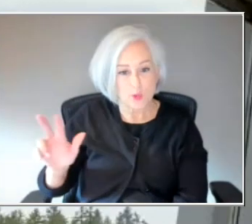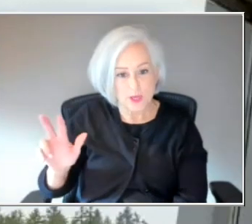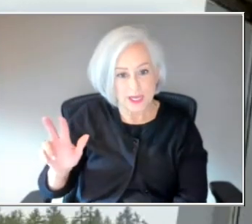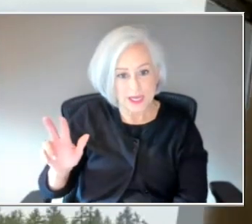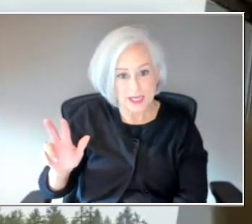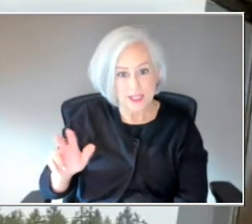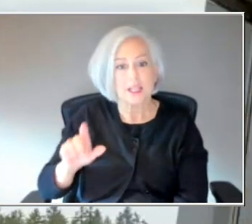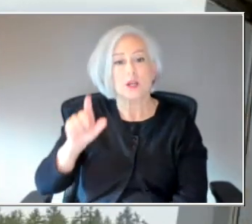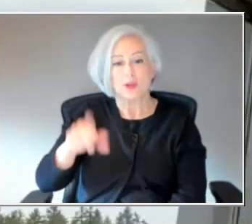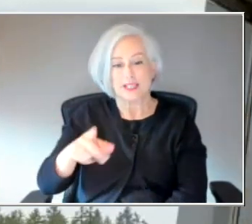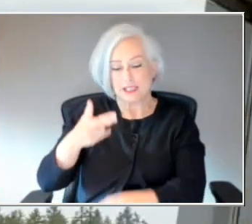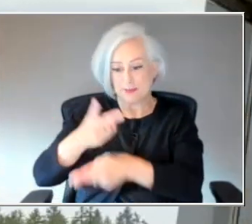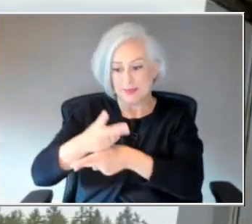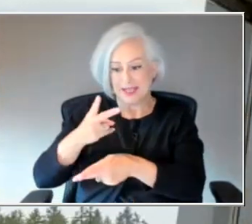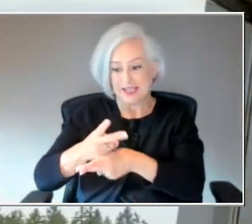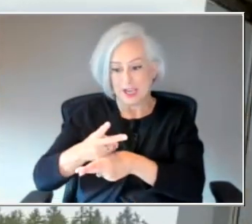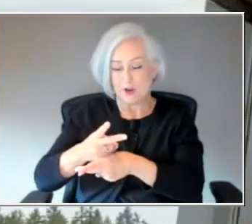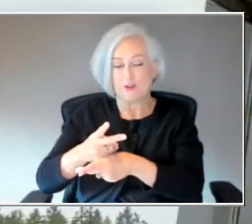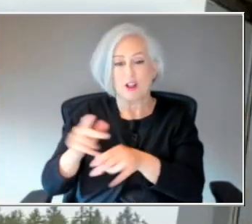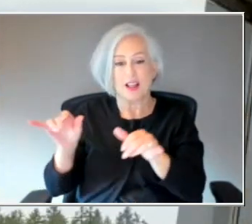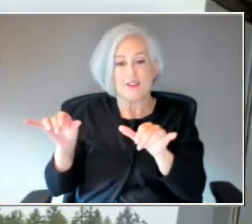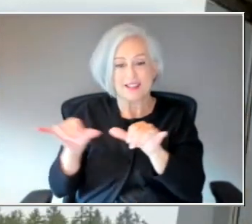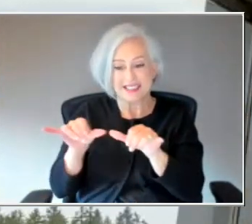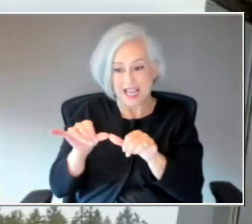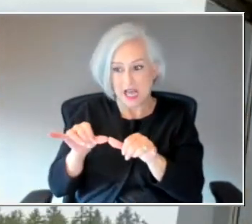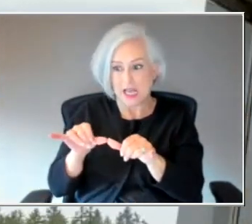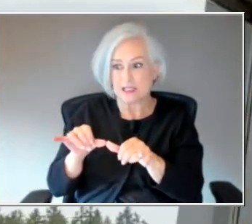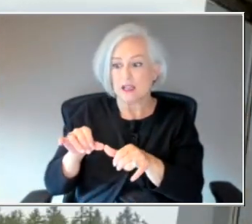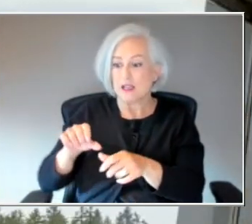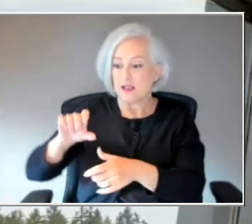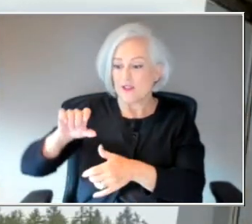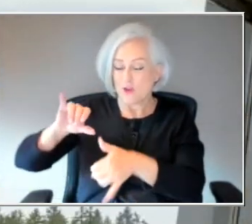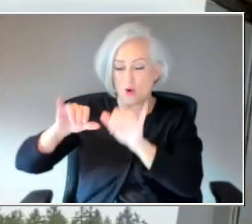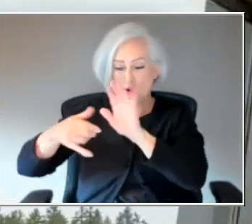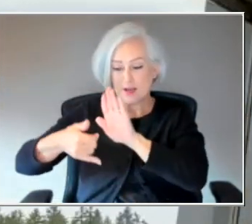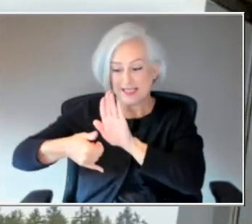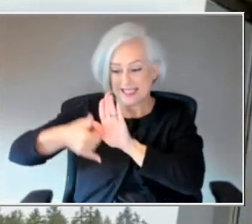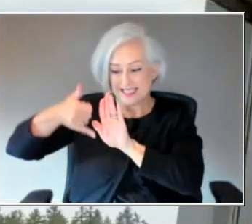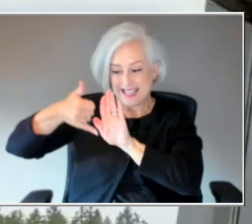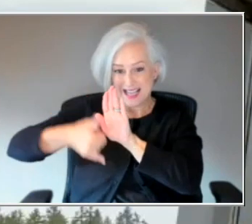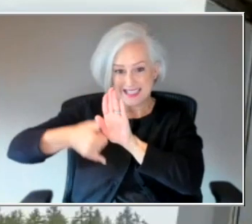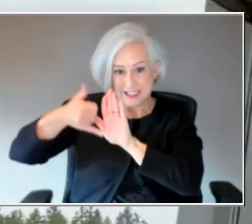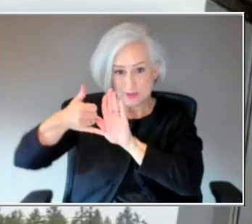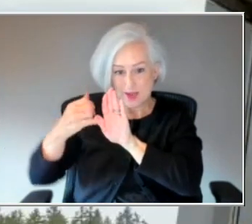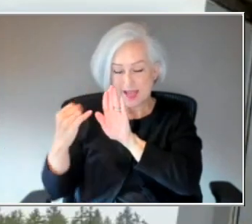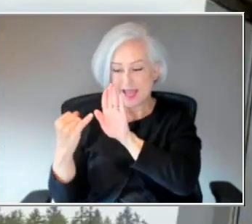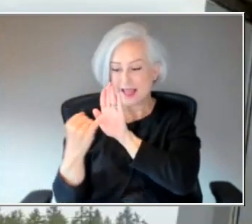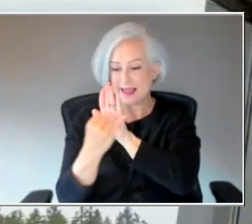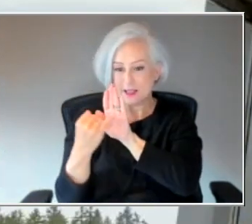top down, front, back, but the depth as well to make sure we can fit it inside there. So